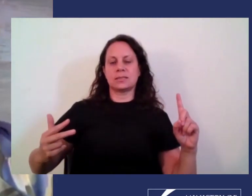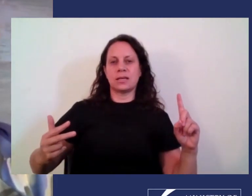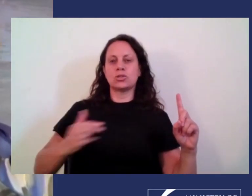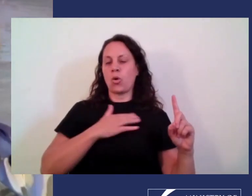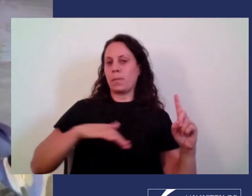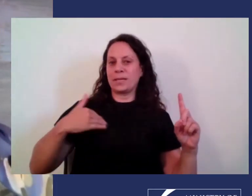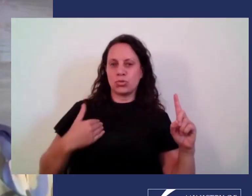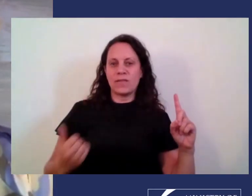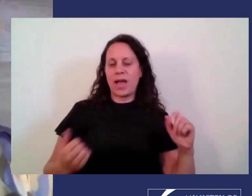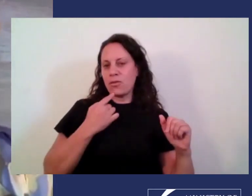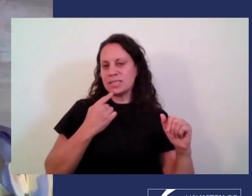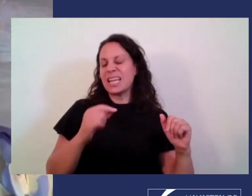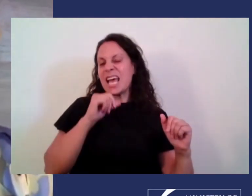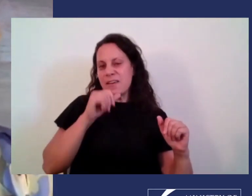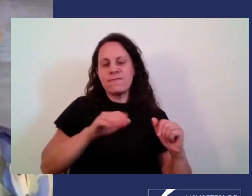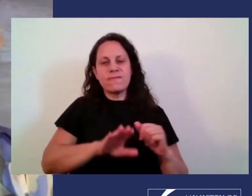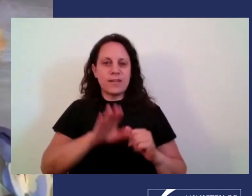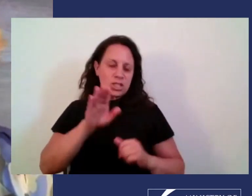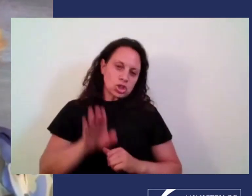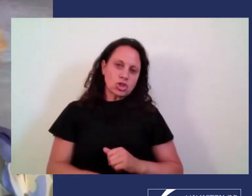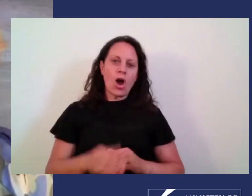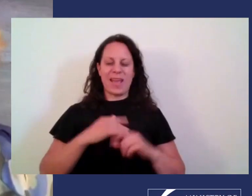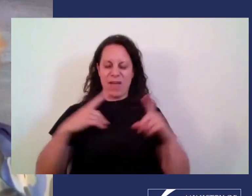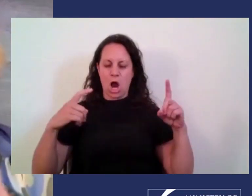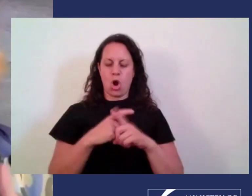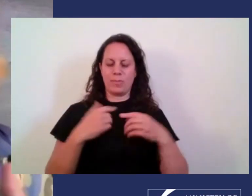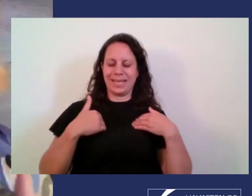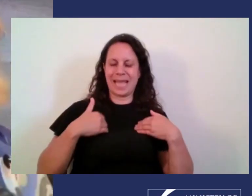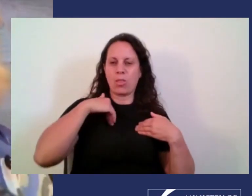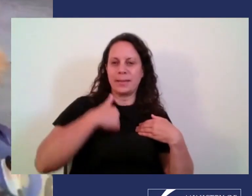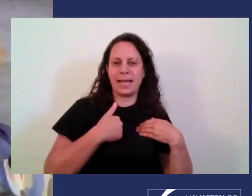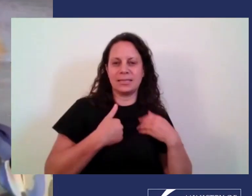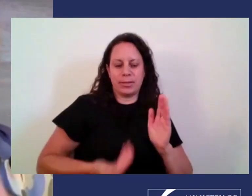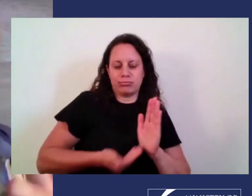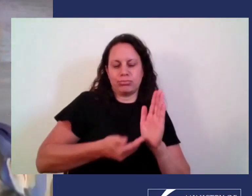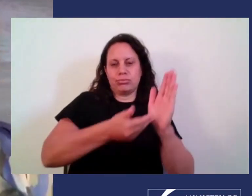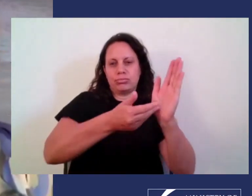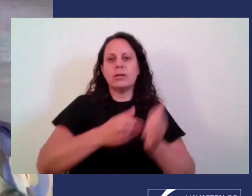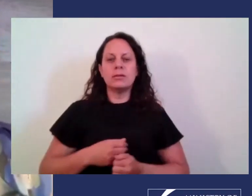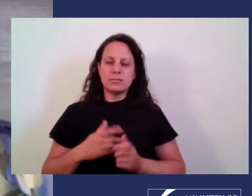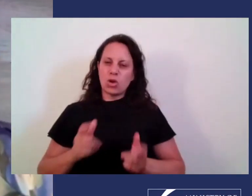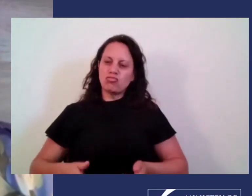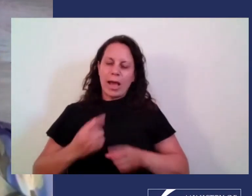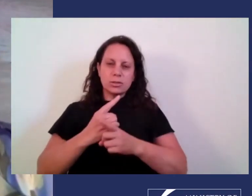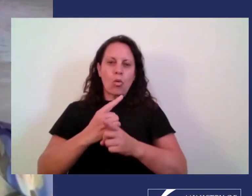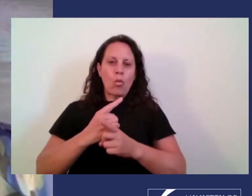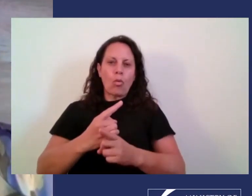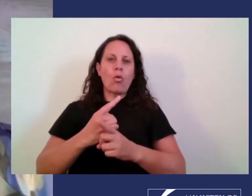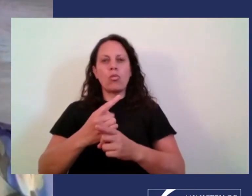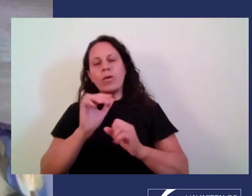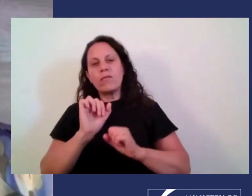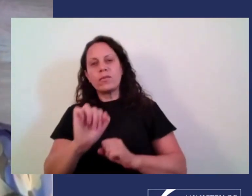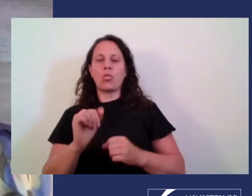Health that if your child does have some complex medical issues, that you can have a discussion with your